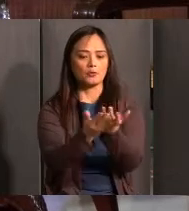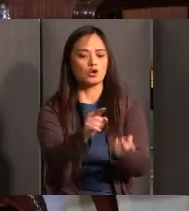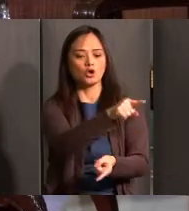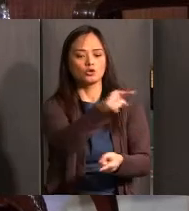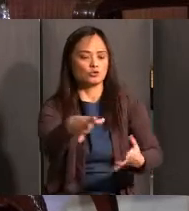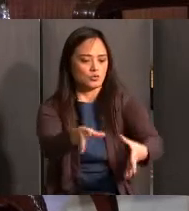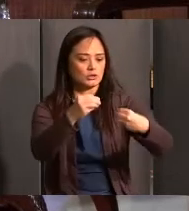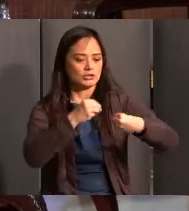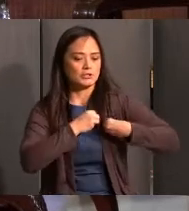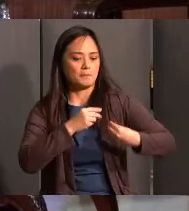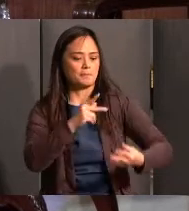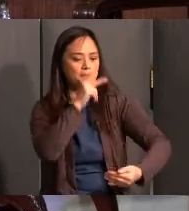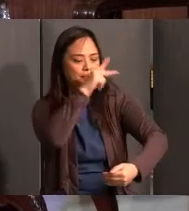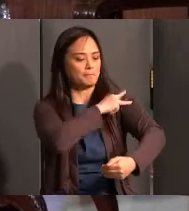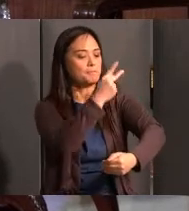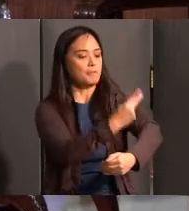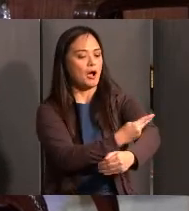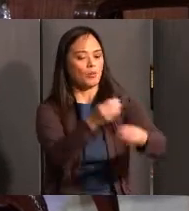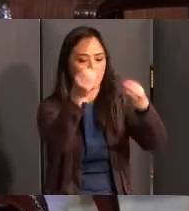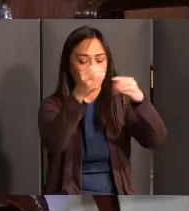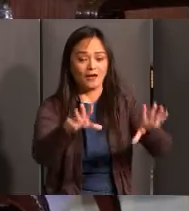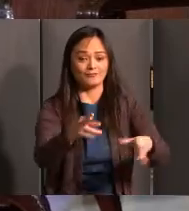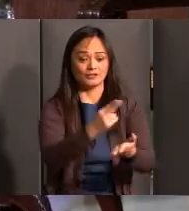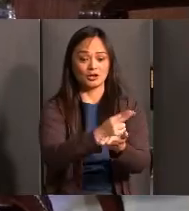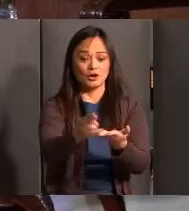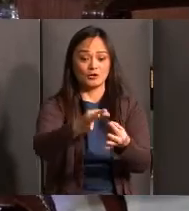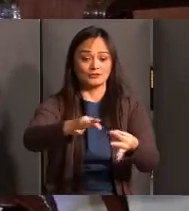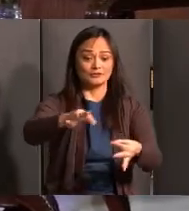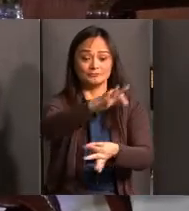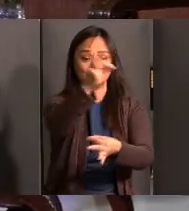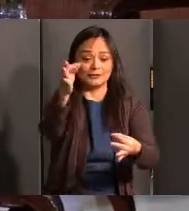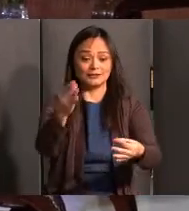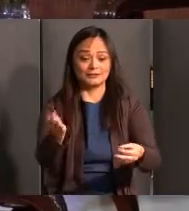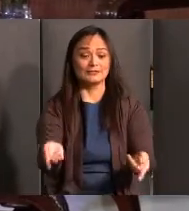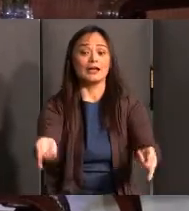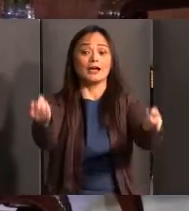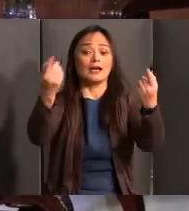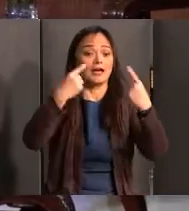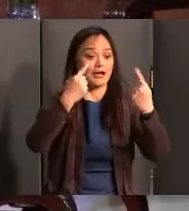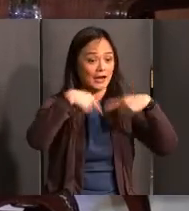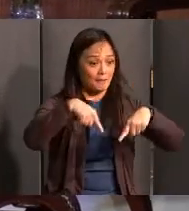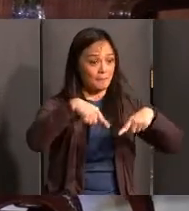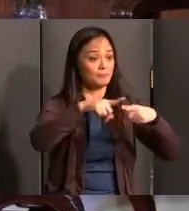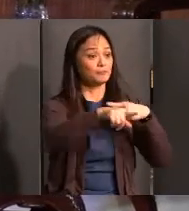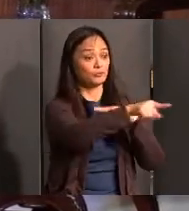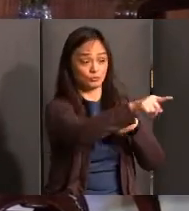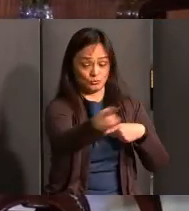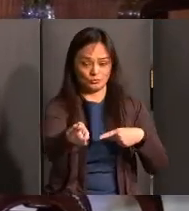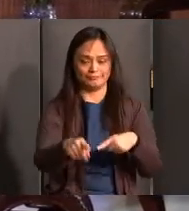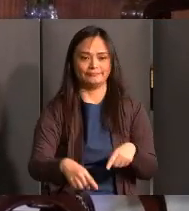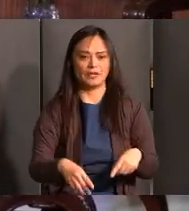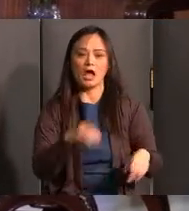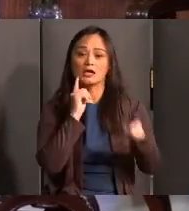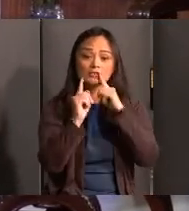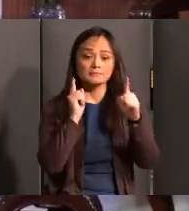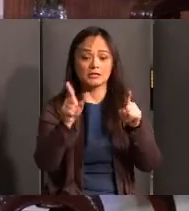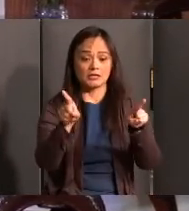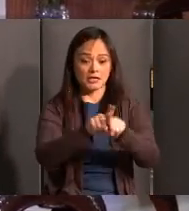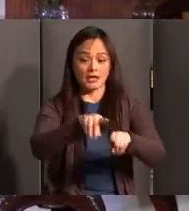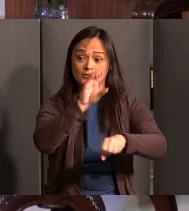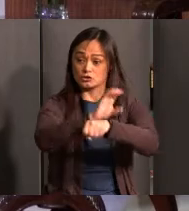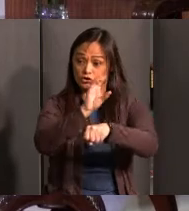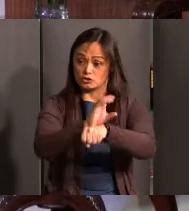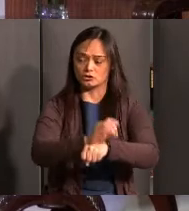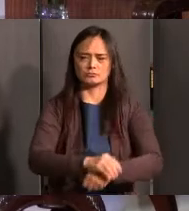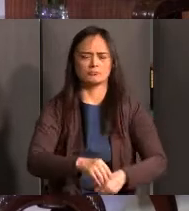come upon you. Speaking to them as an ecclesia, as a body. But then in the book